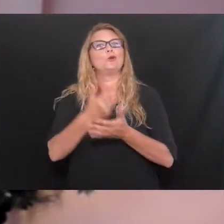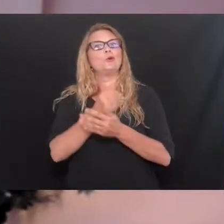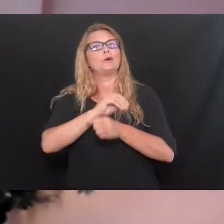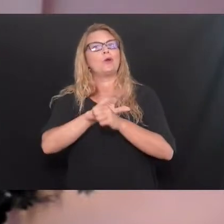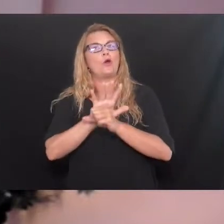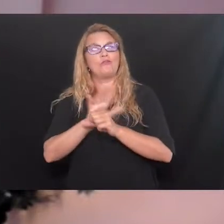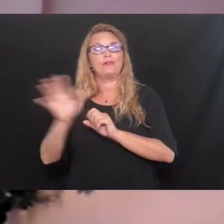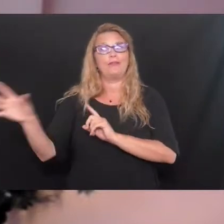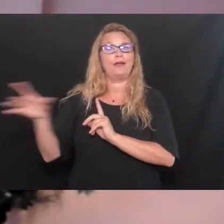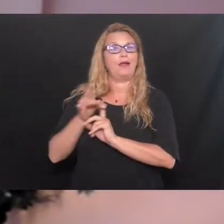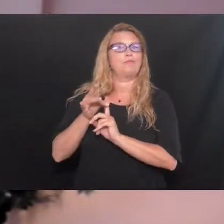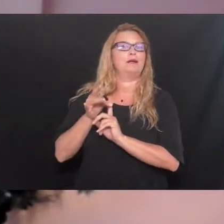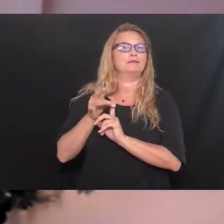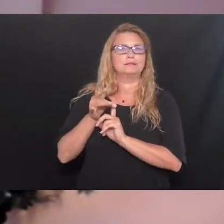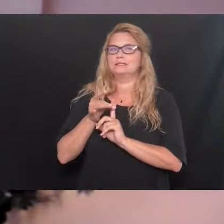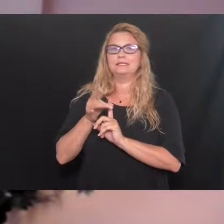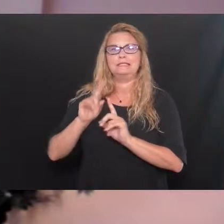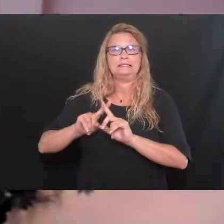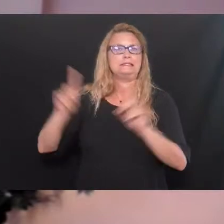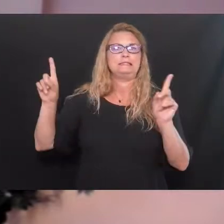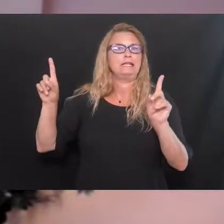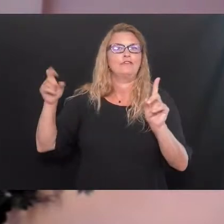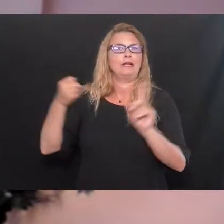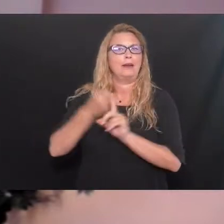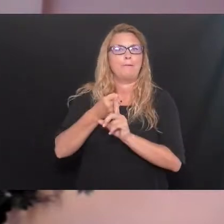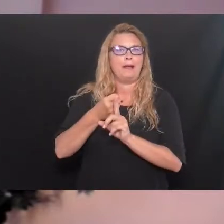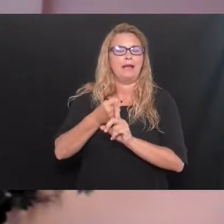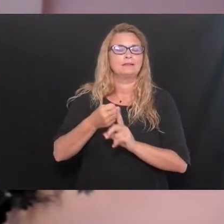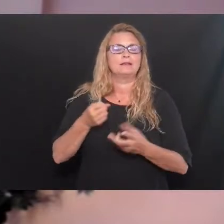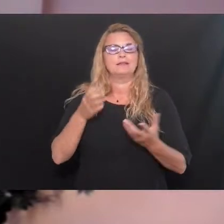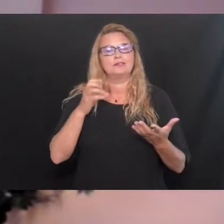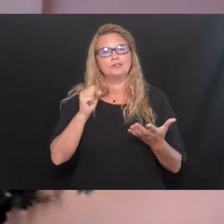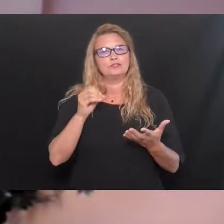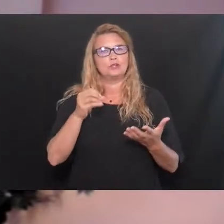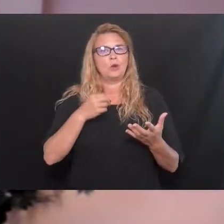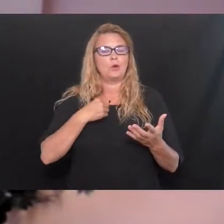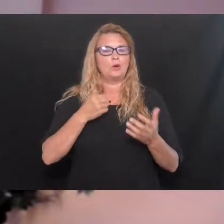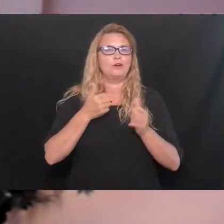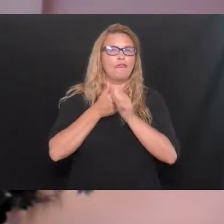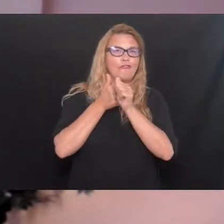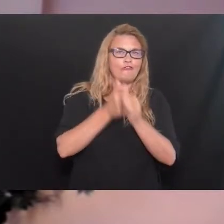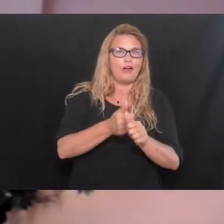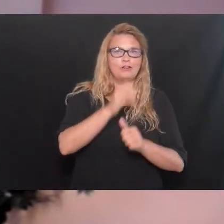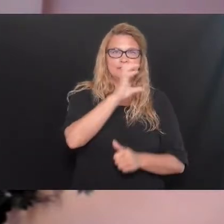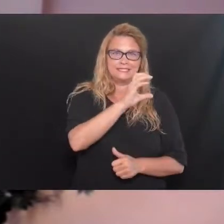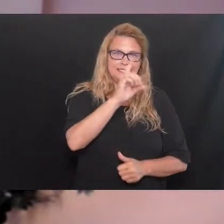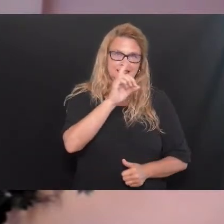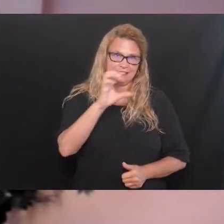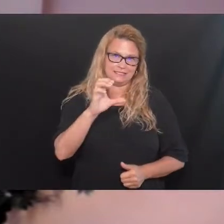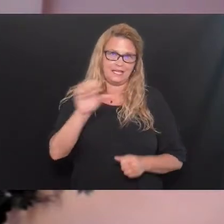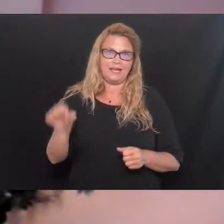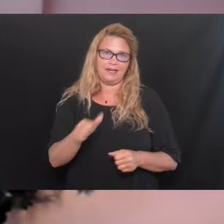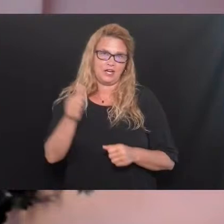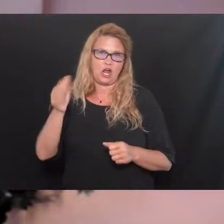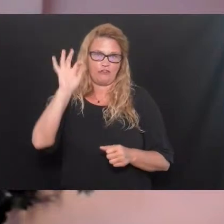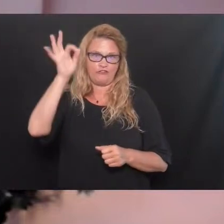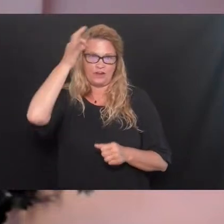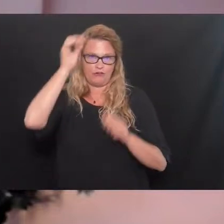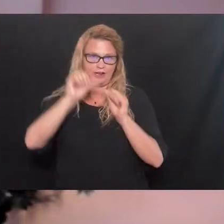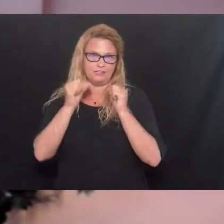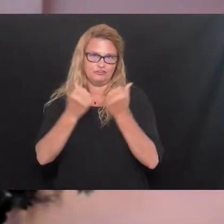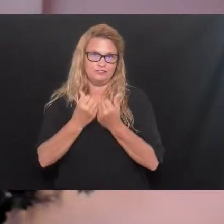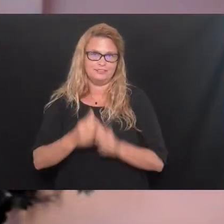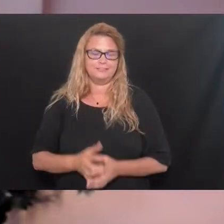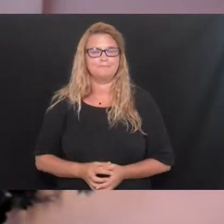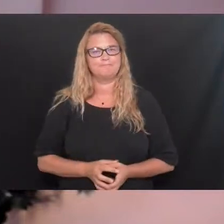constantly watching those parameters, as well as following certainly closely with the CDC and other federal agencies.